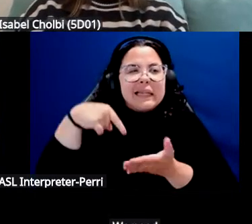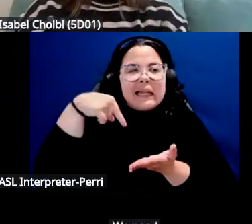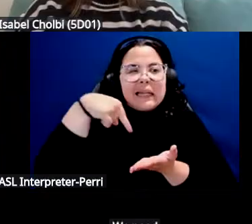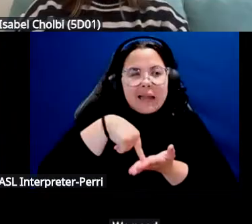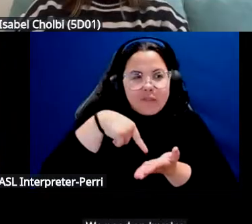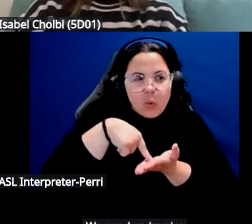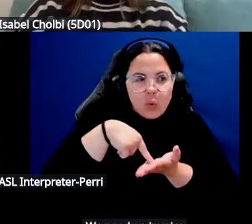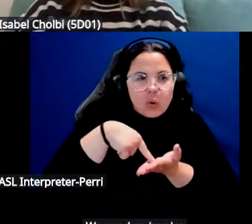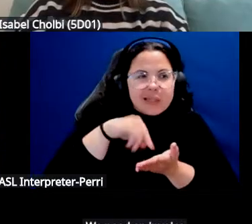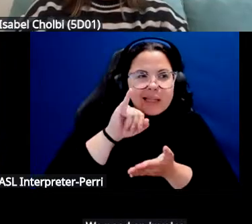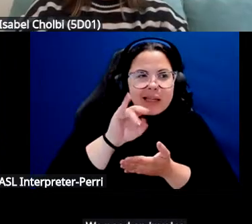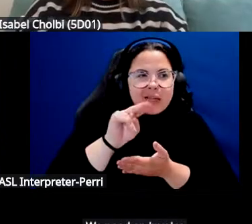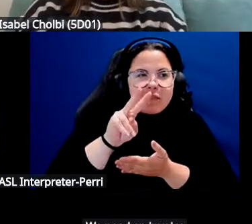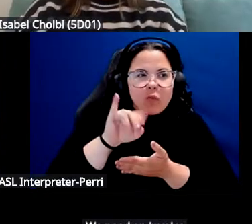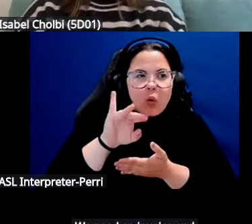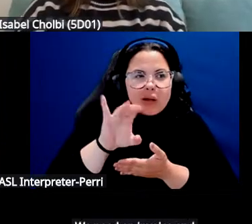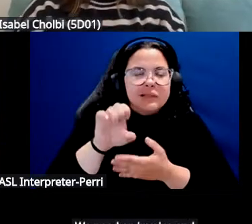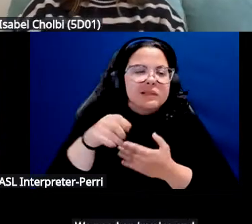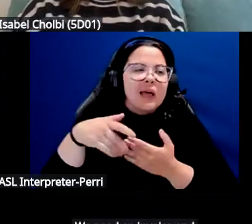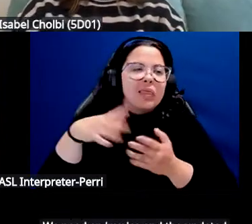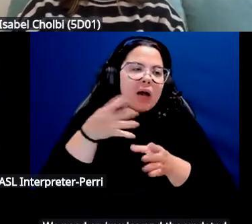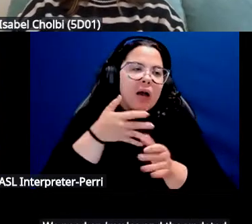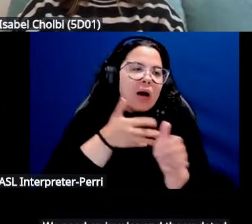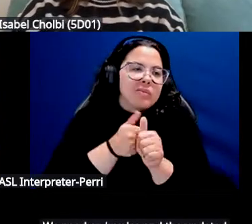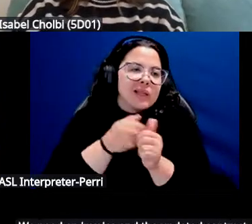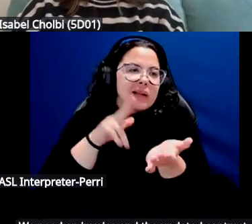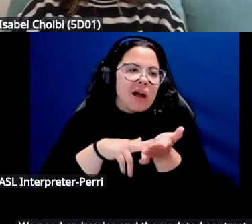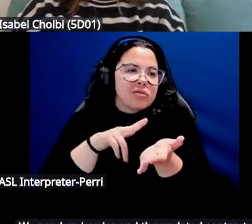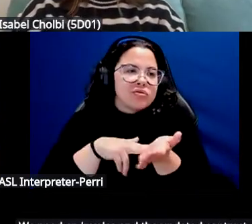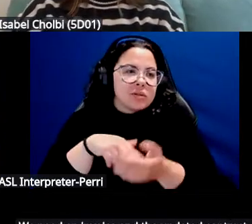and the updated contract.